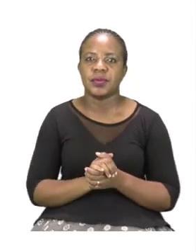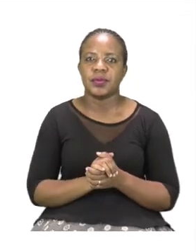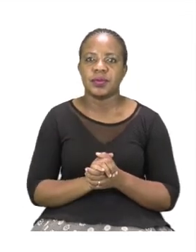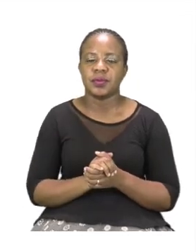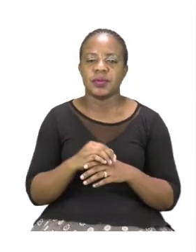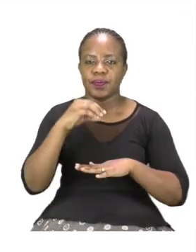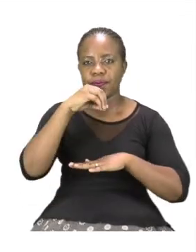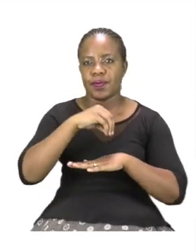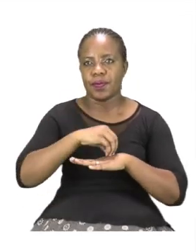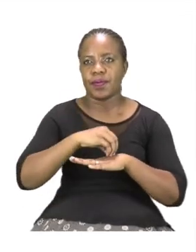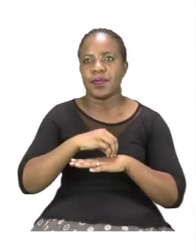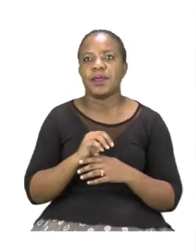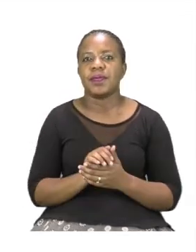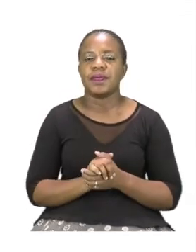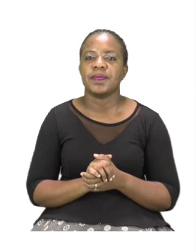act.